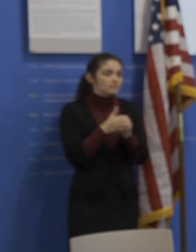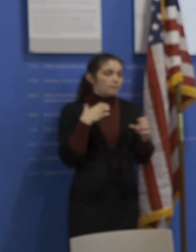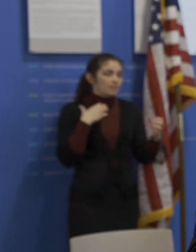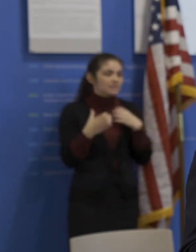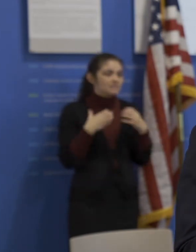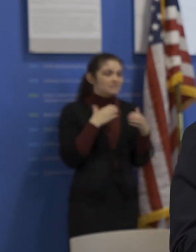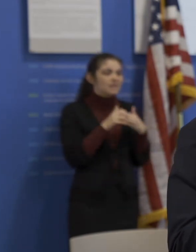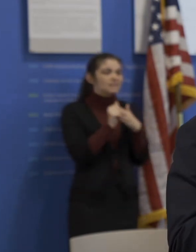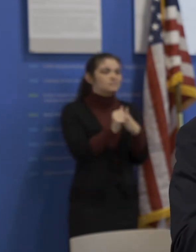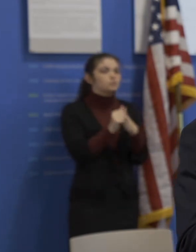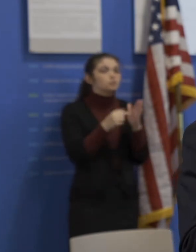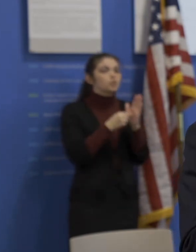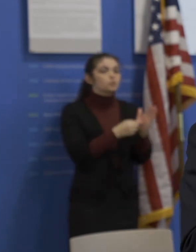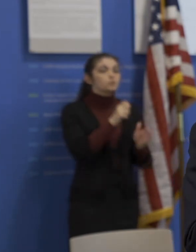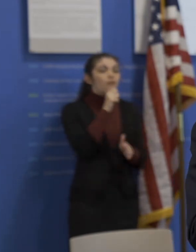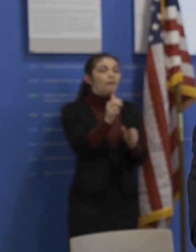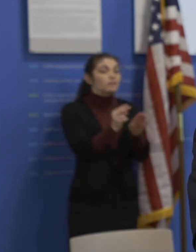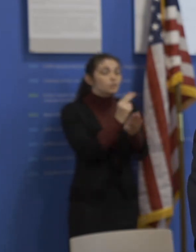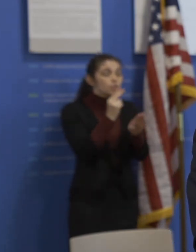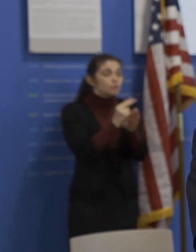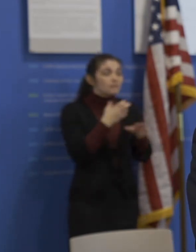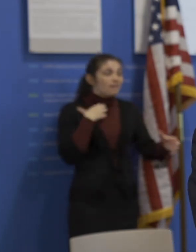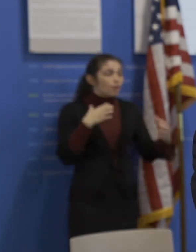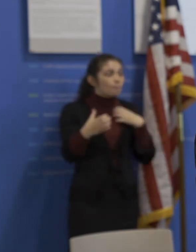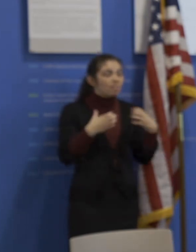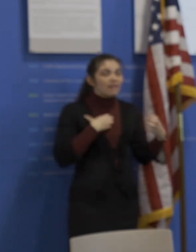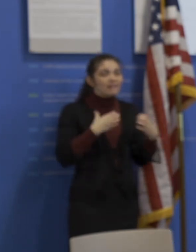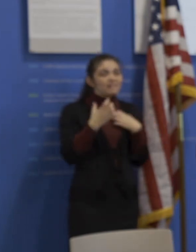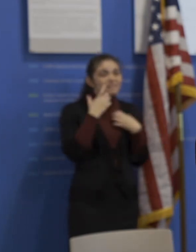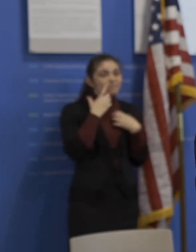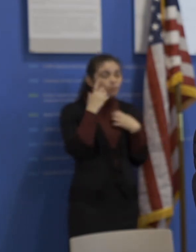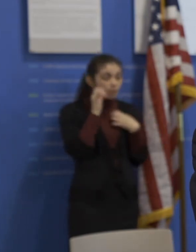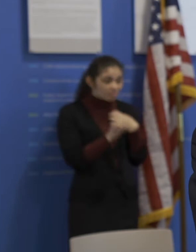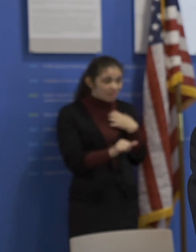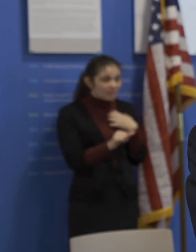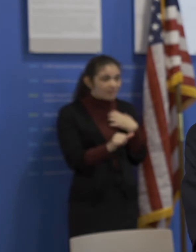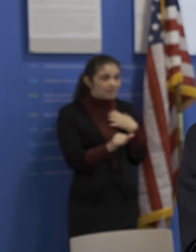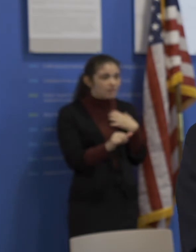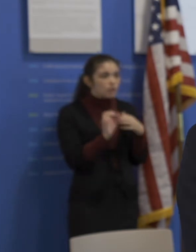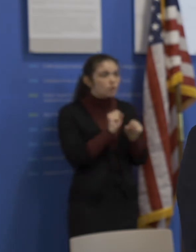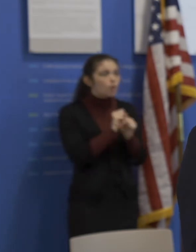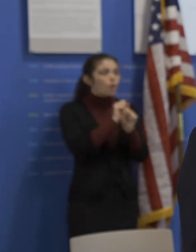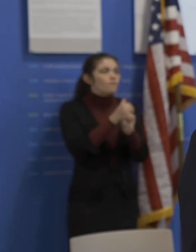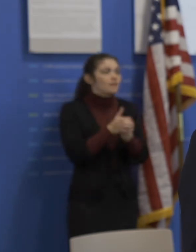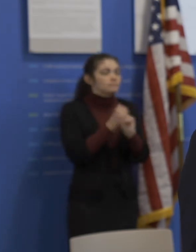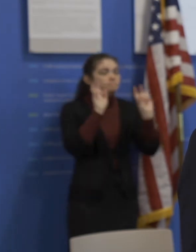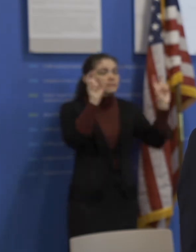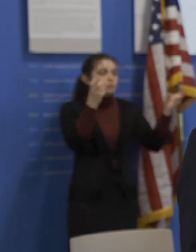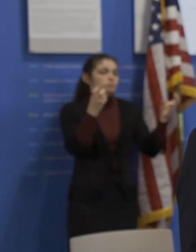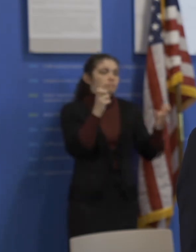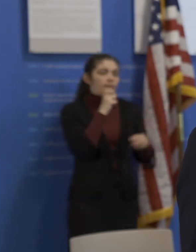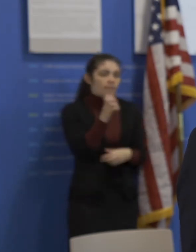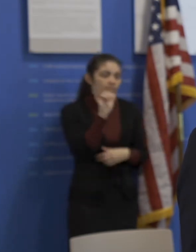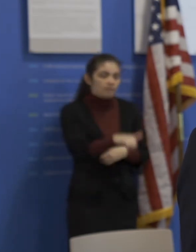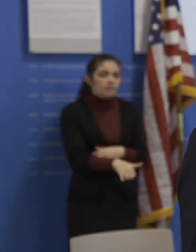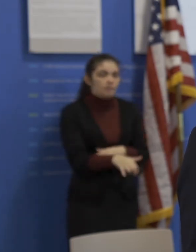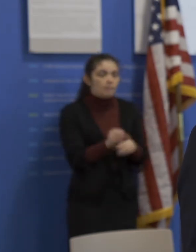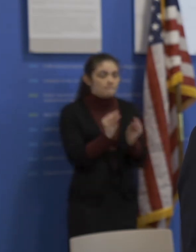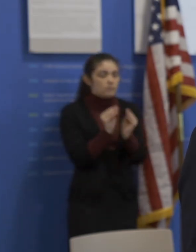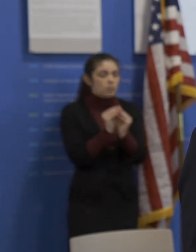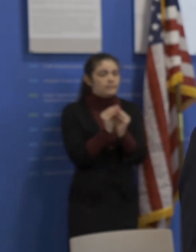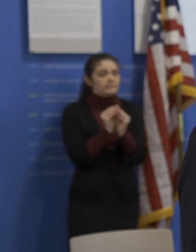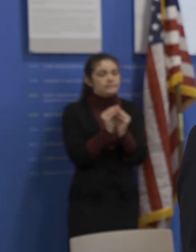there's guidance on our website. Do not use the complaint form on the website for a COVID-related issue. It's more efficient